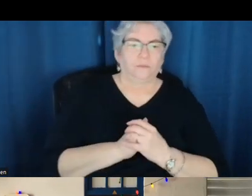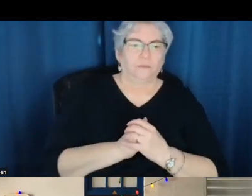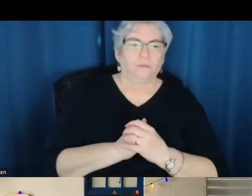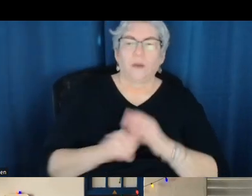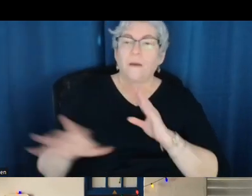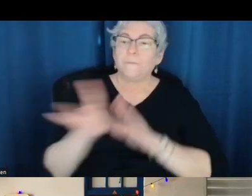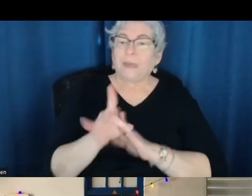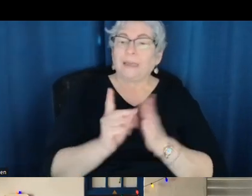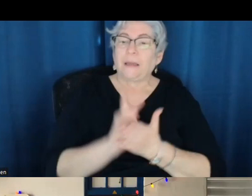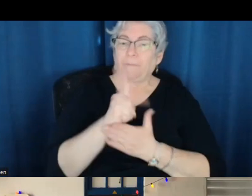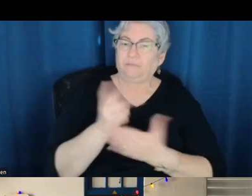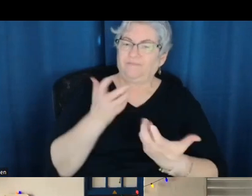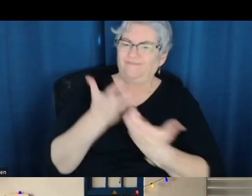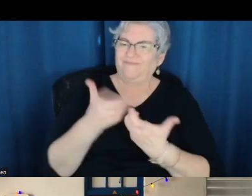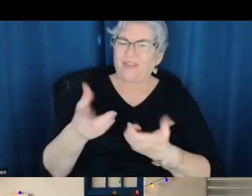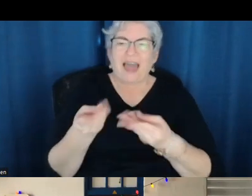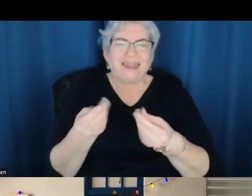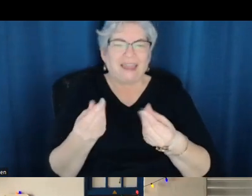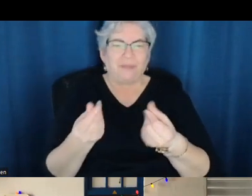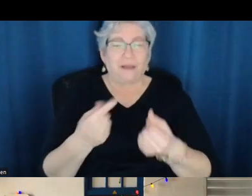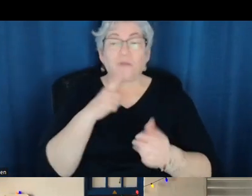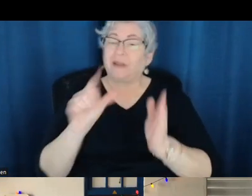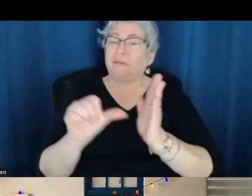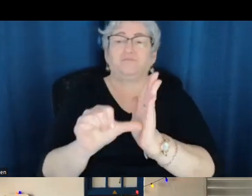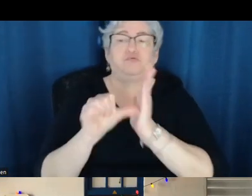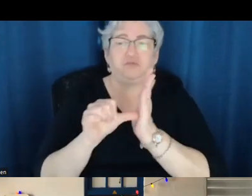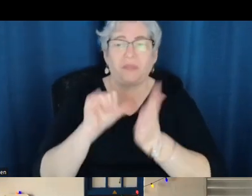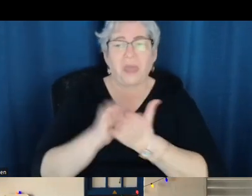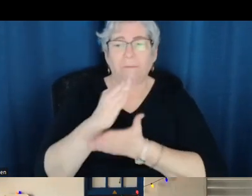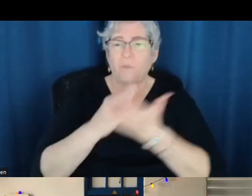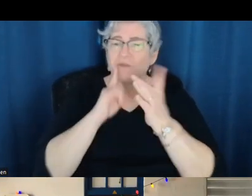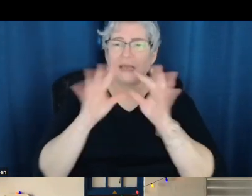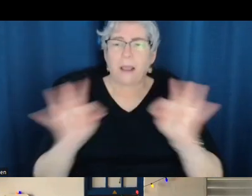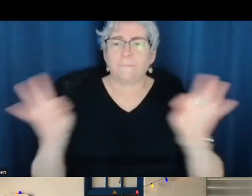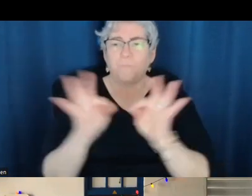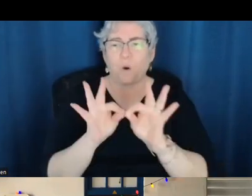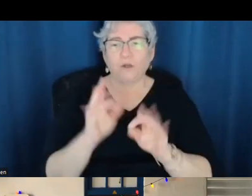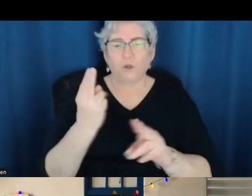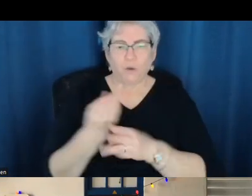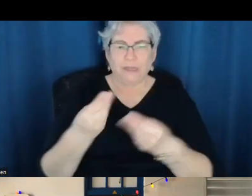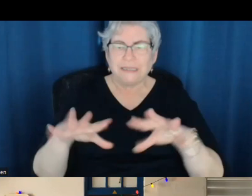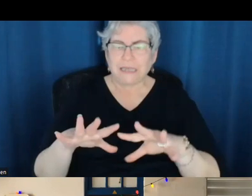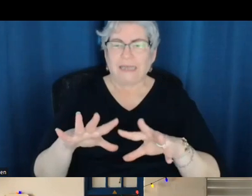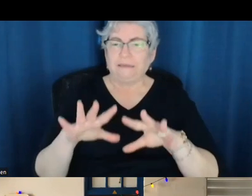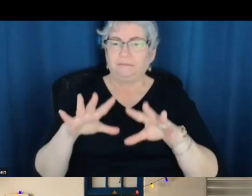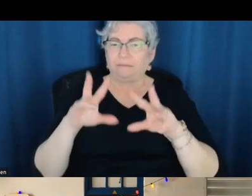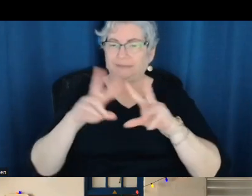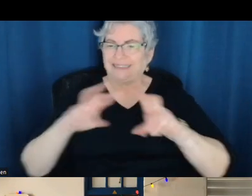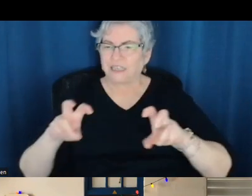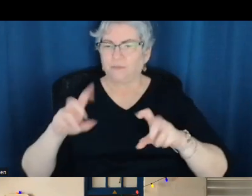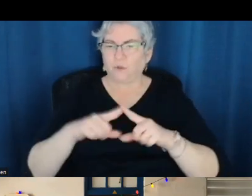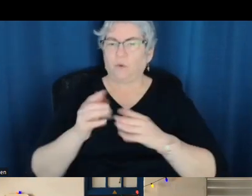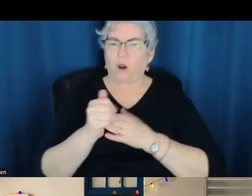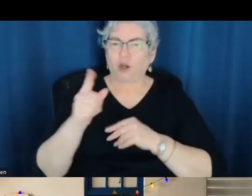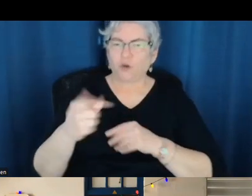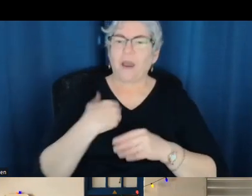Choose plants suited for the site. I cannot emphasize this enough. Use your site assessment to guide you. You will